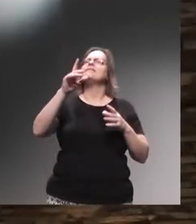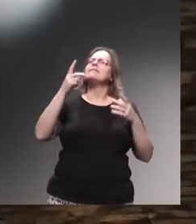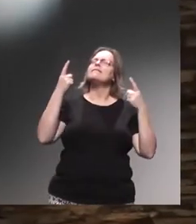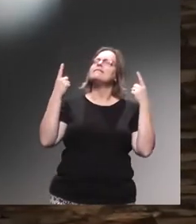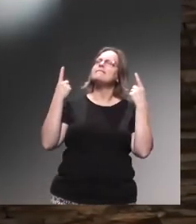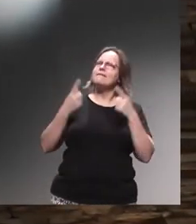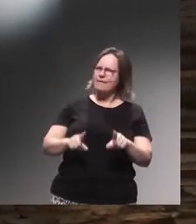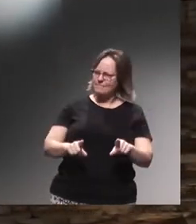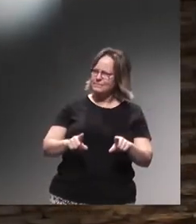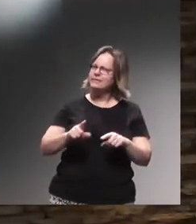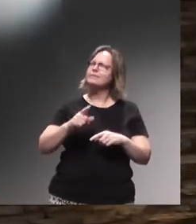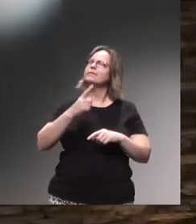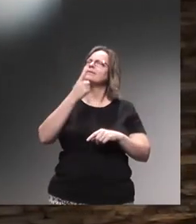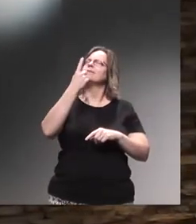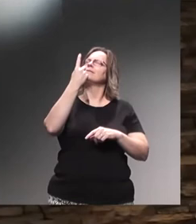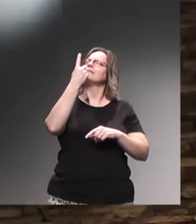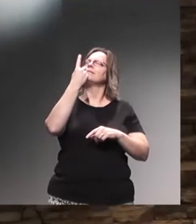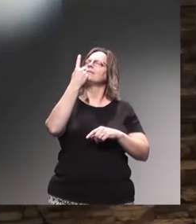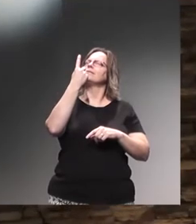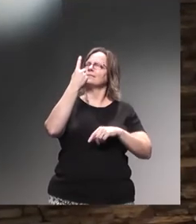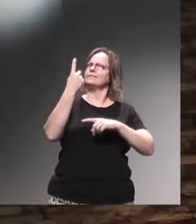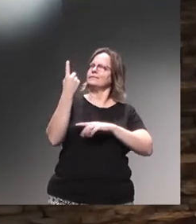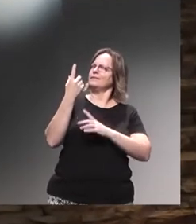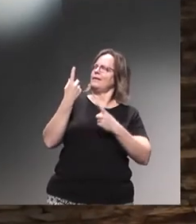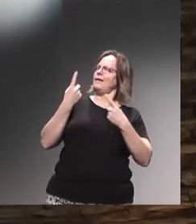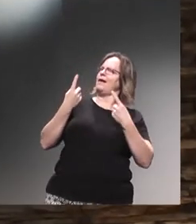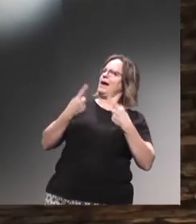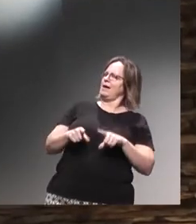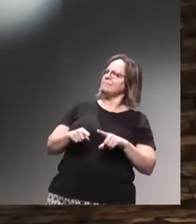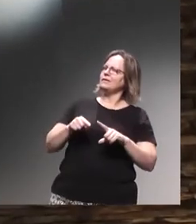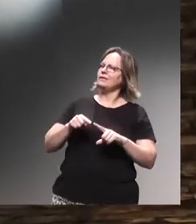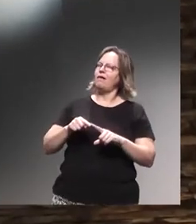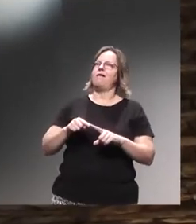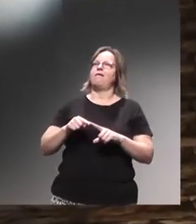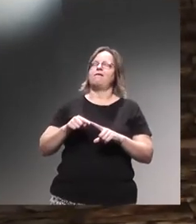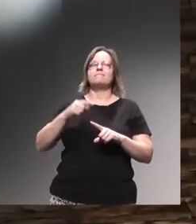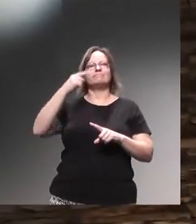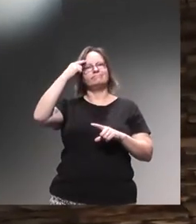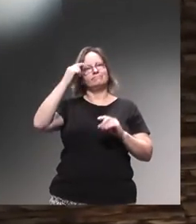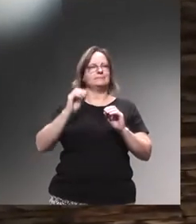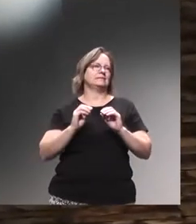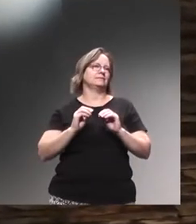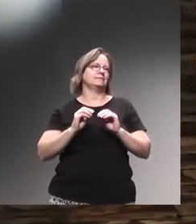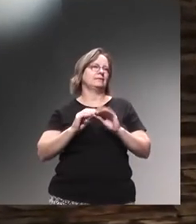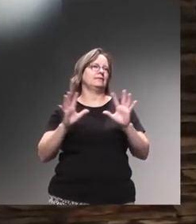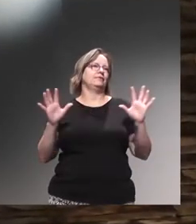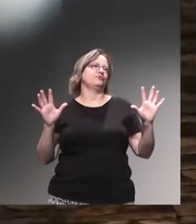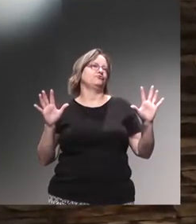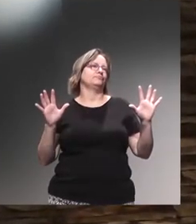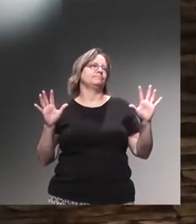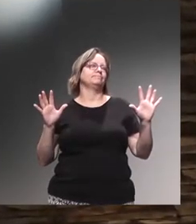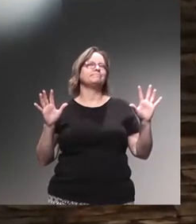I got very clear that it was that strength that